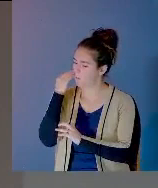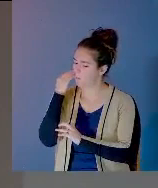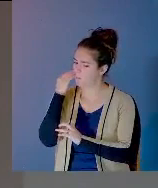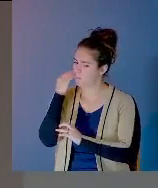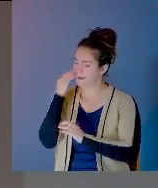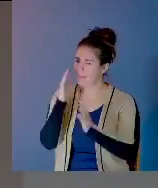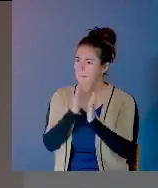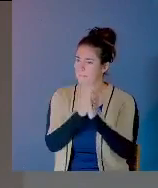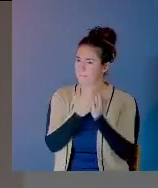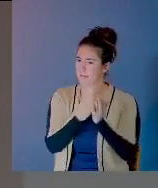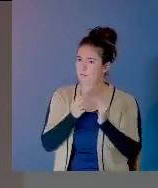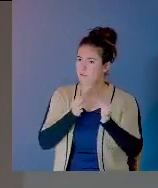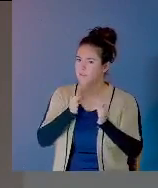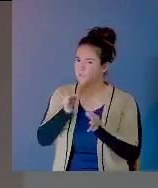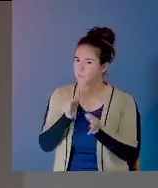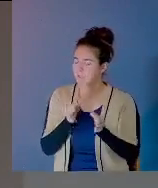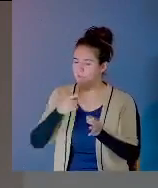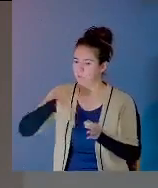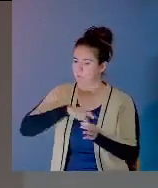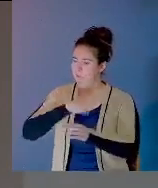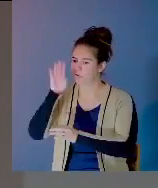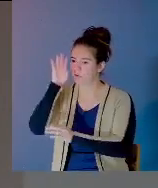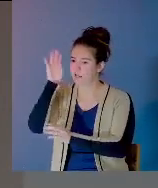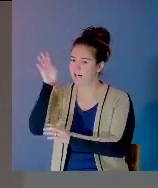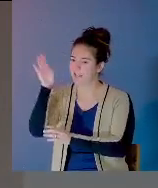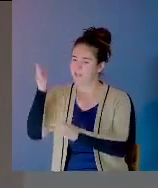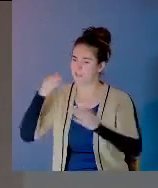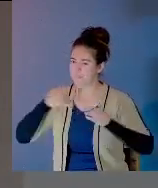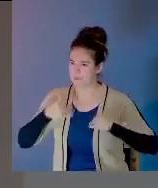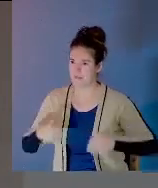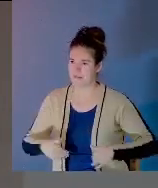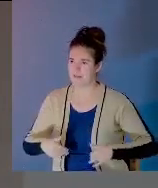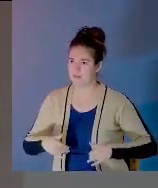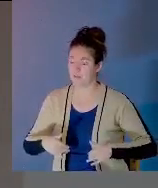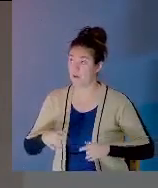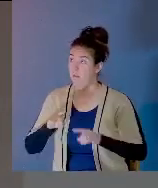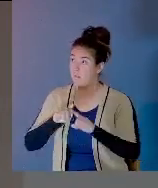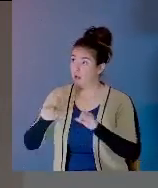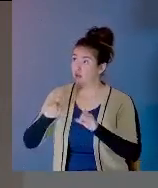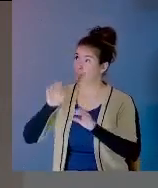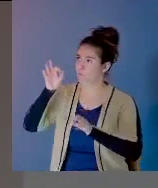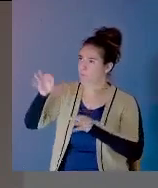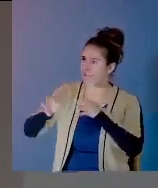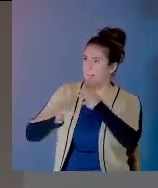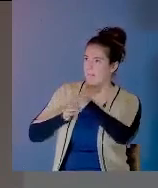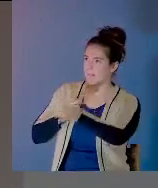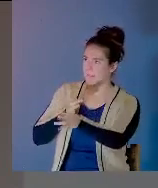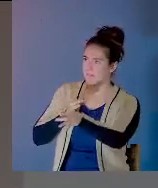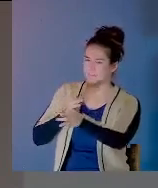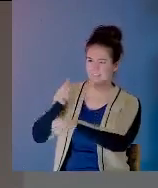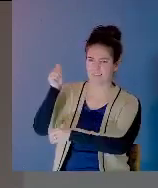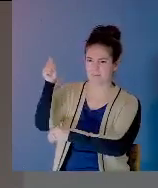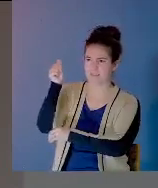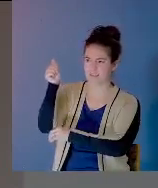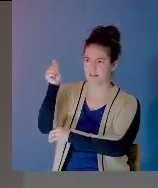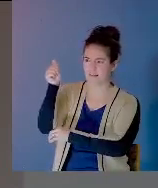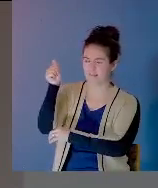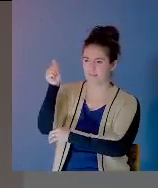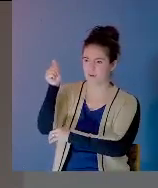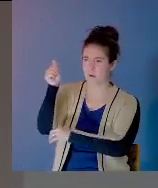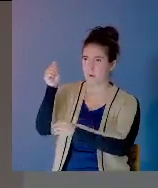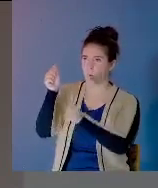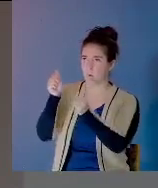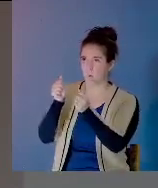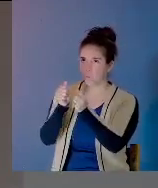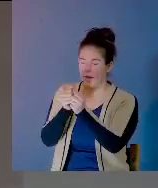spirit. And he replaced himself with his spirit for our spirit. He replaced himself with his word for